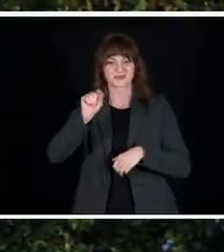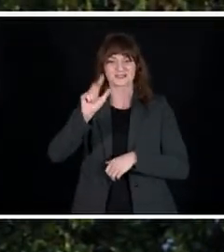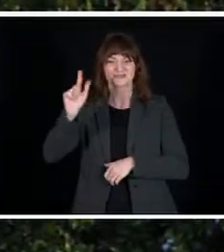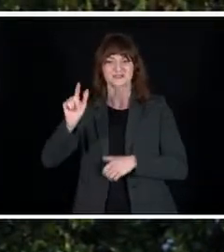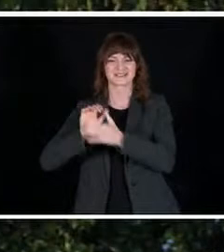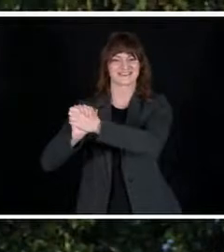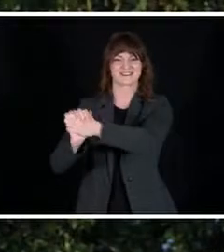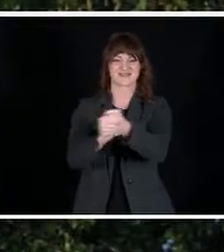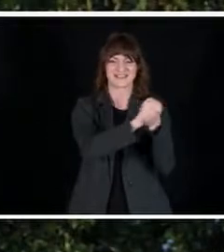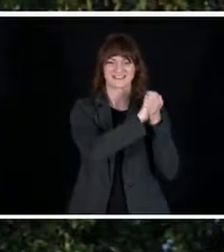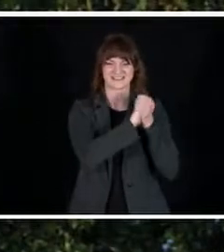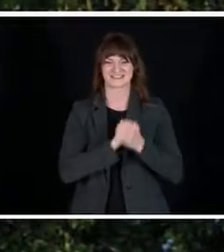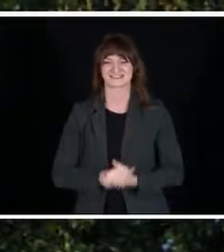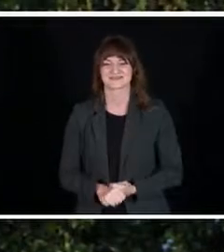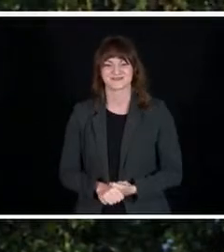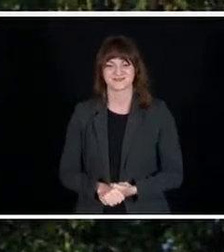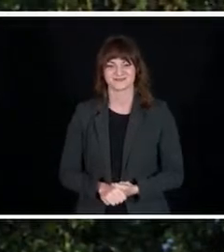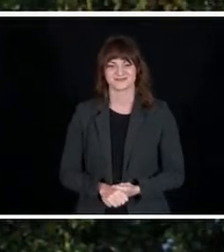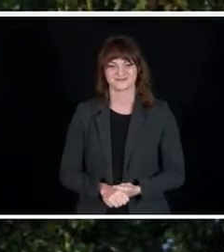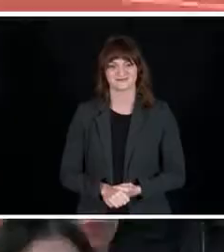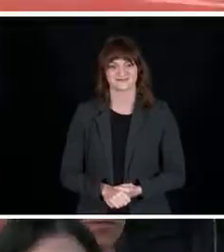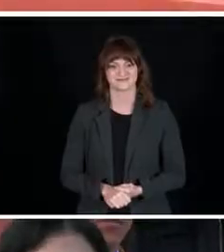congratulations.